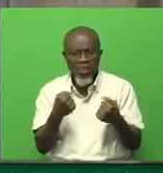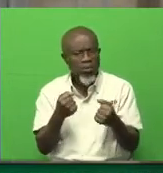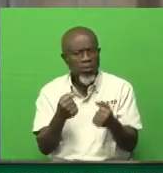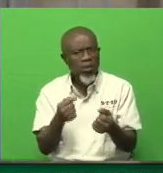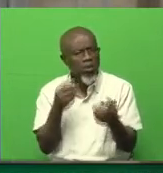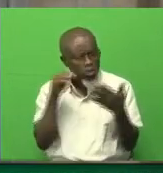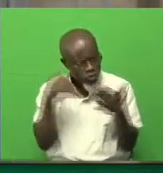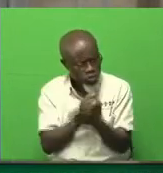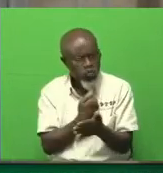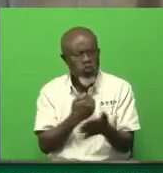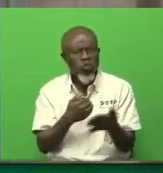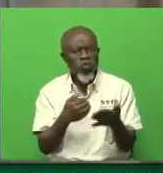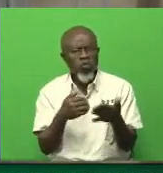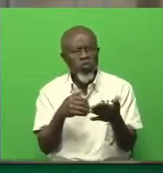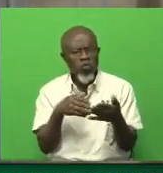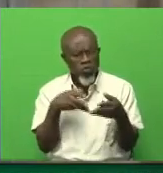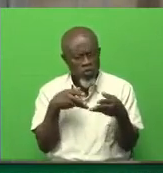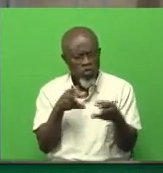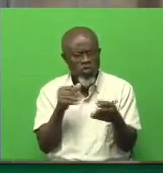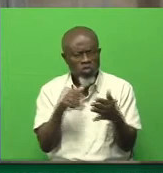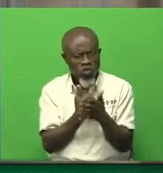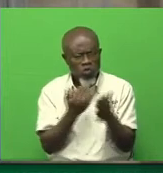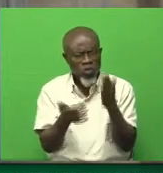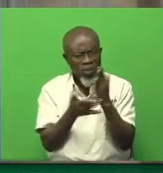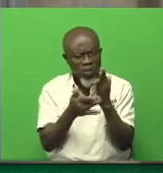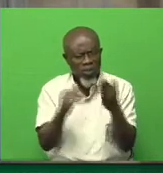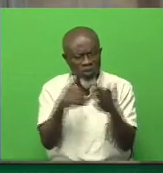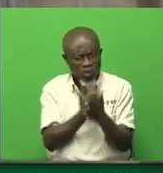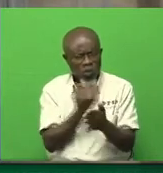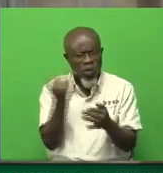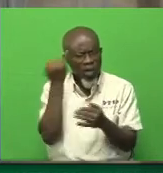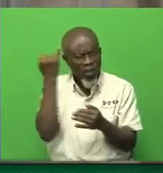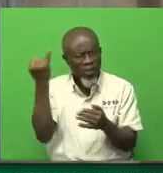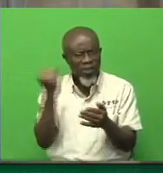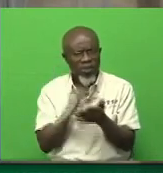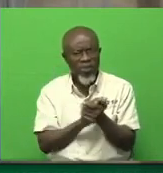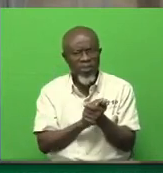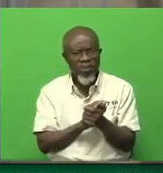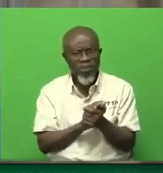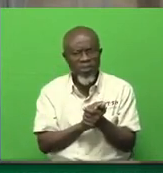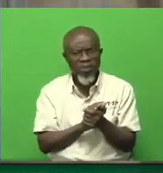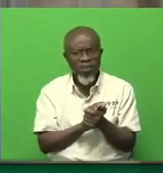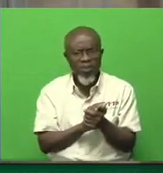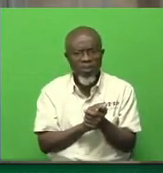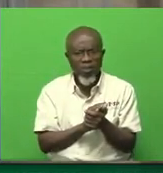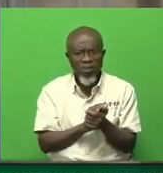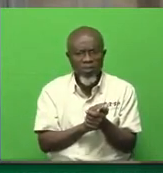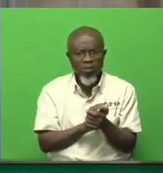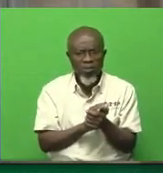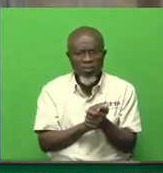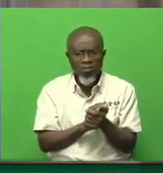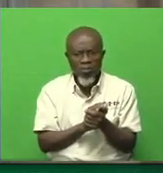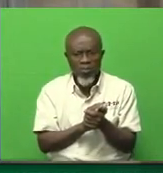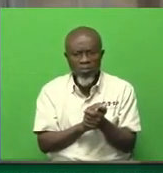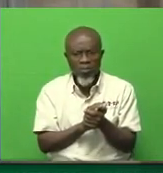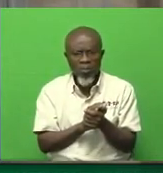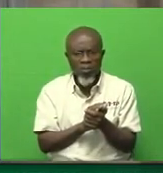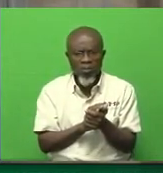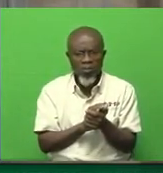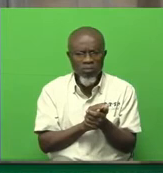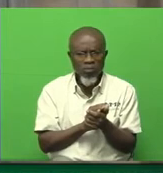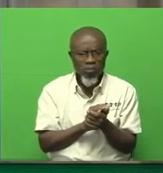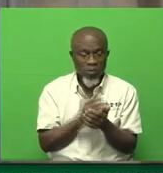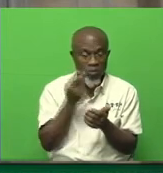practicing in Trinidad and Tobago in fact many from Venezuela and they are advertising openly on Instagram